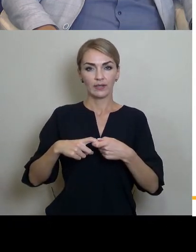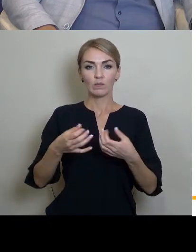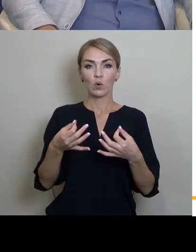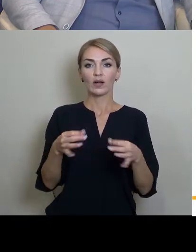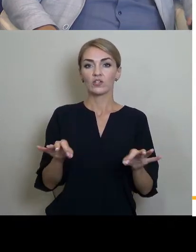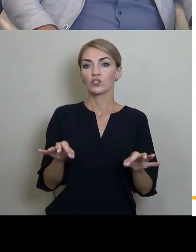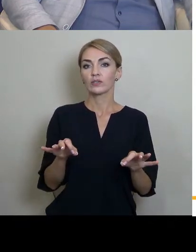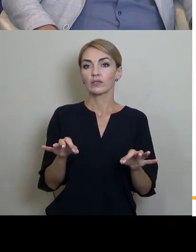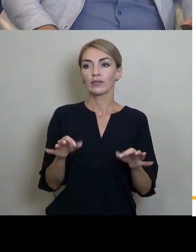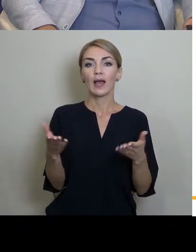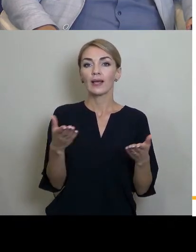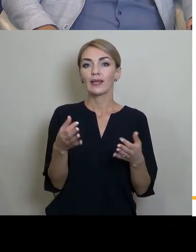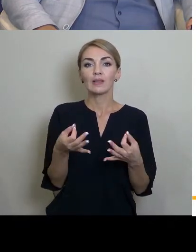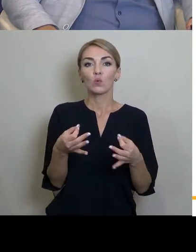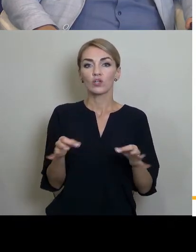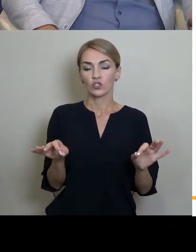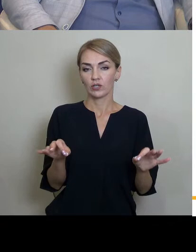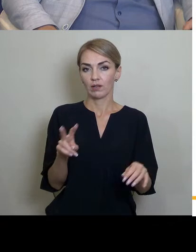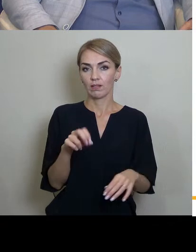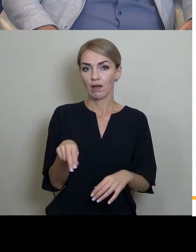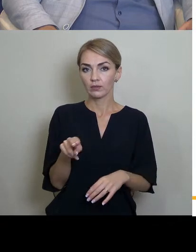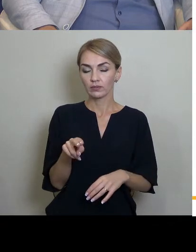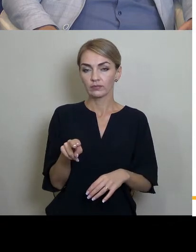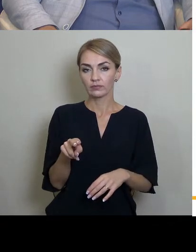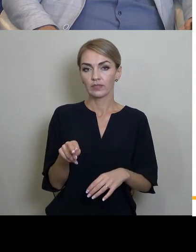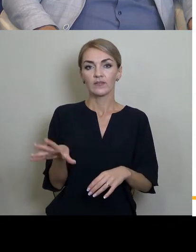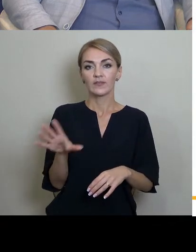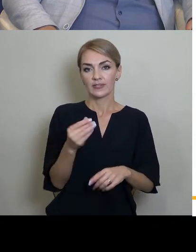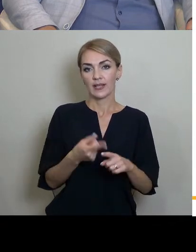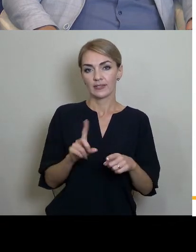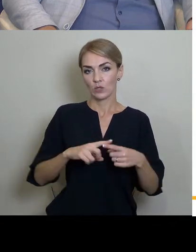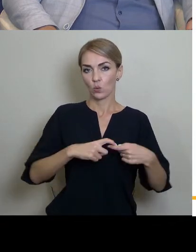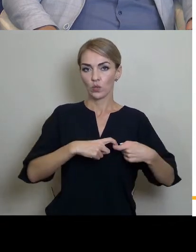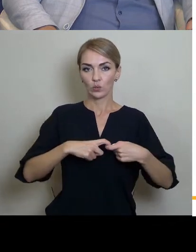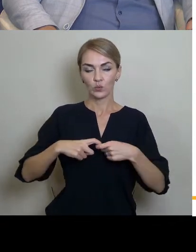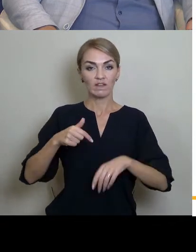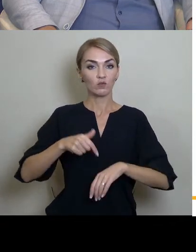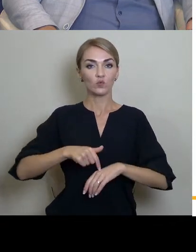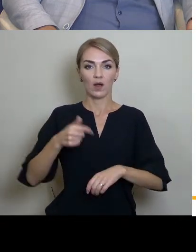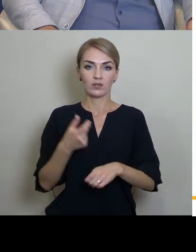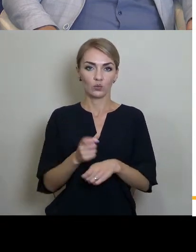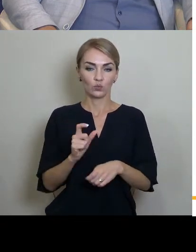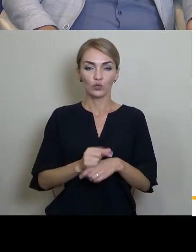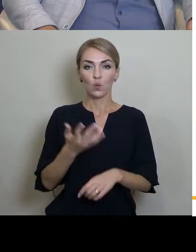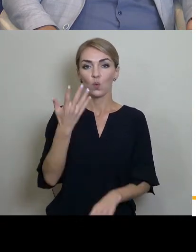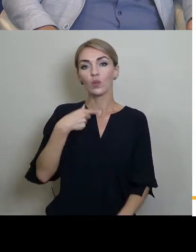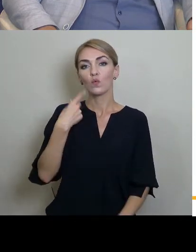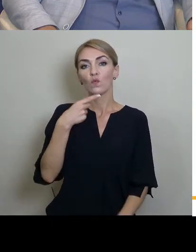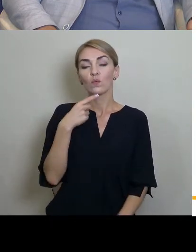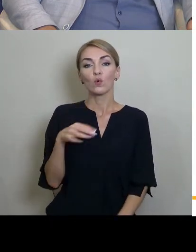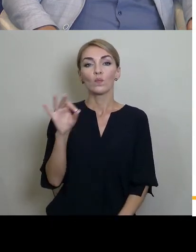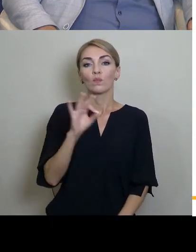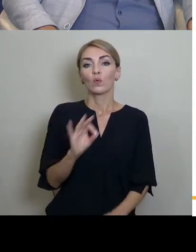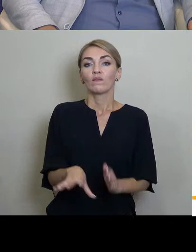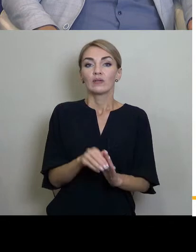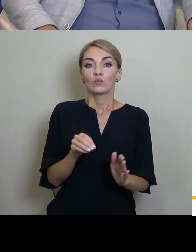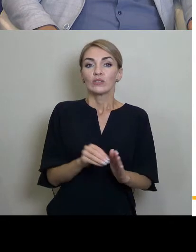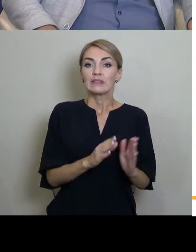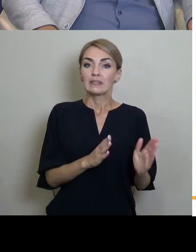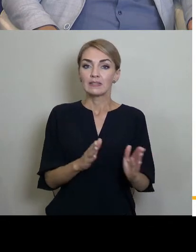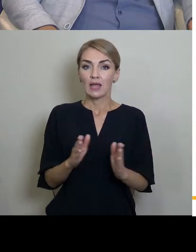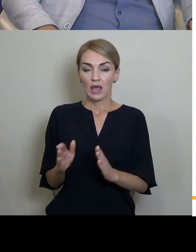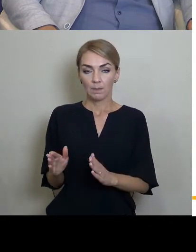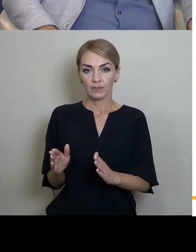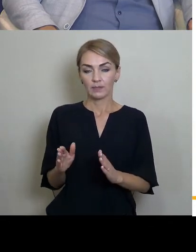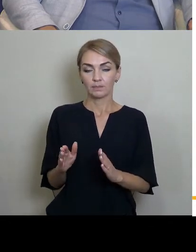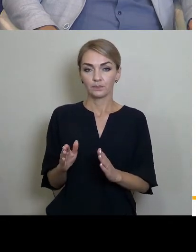the type of democracy in the country is really true. When you talk about